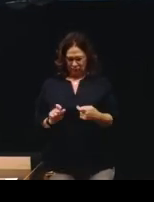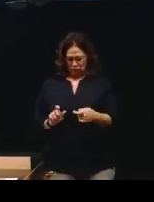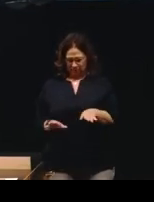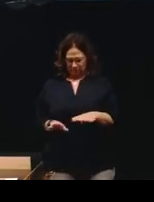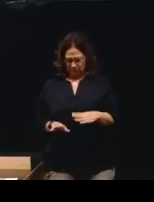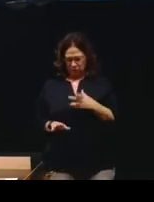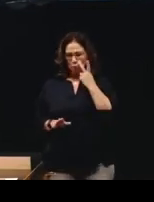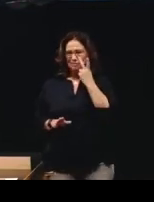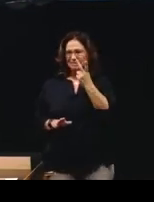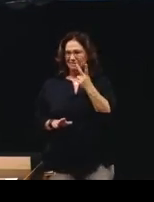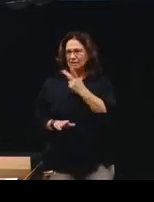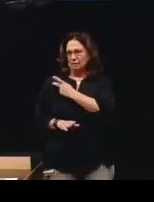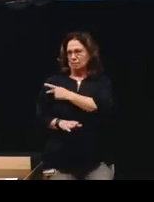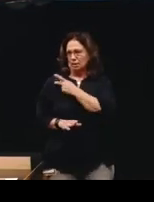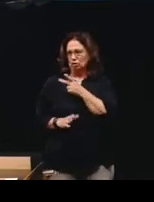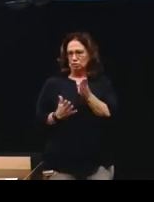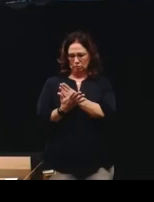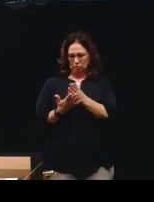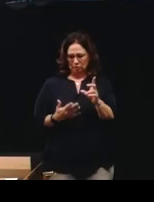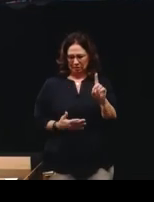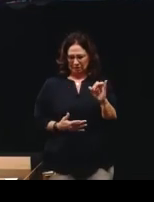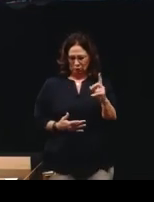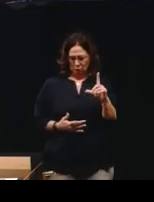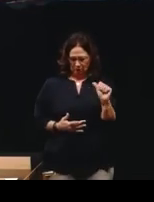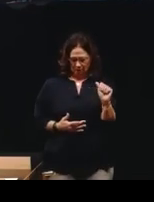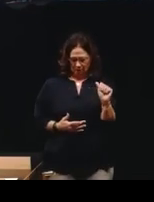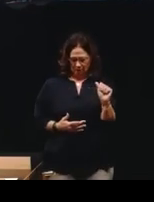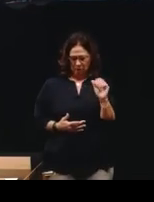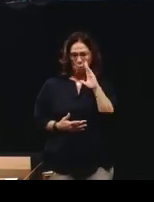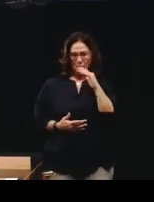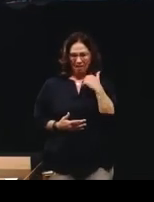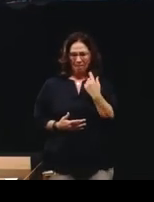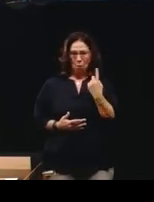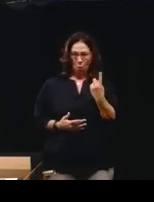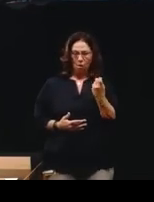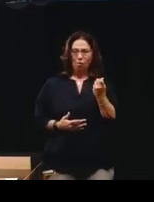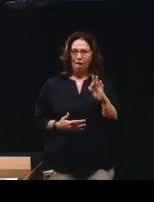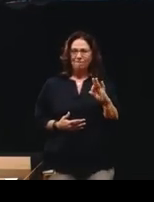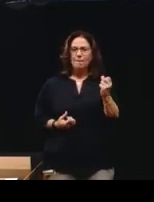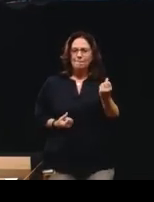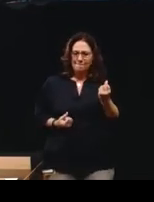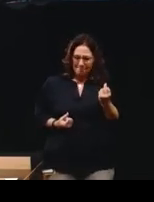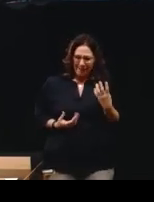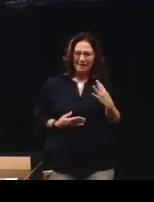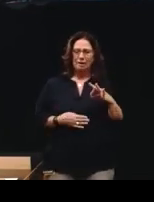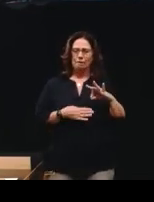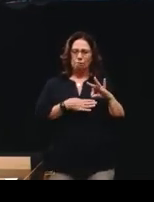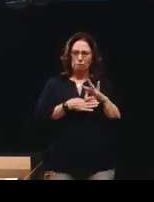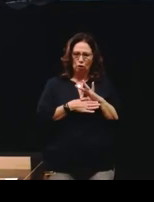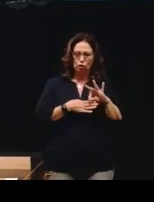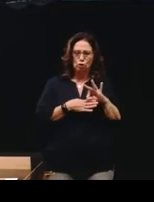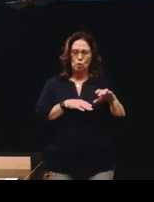we'll see a range of patients with dystonia as one of their many functional motor and sensory